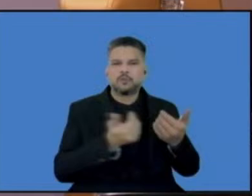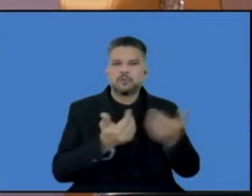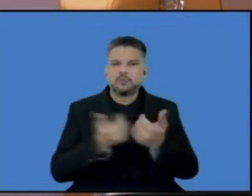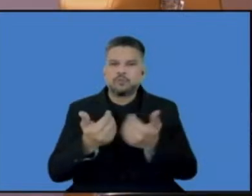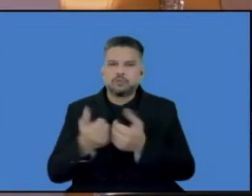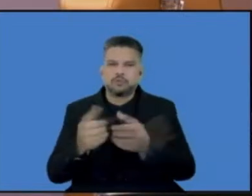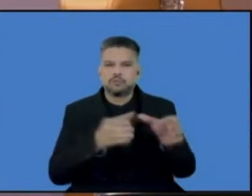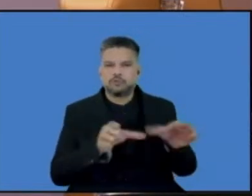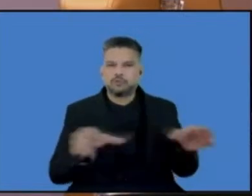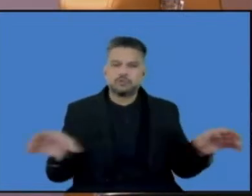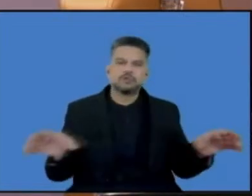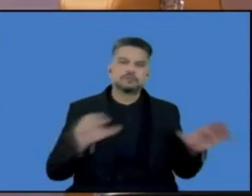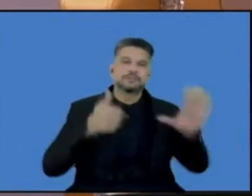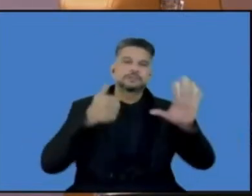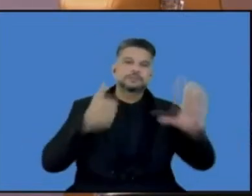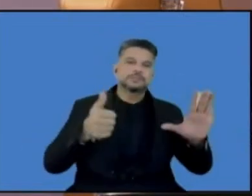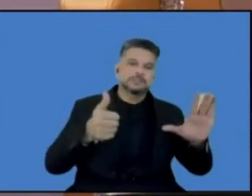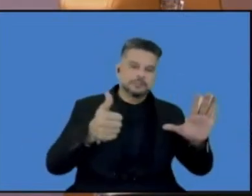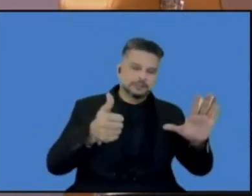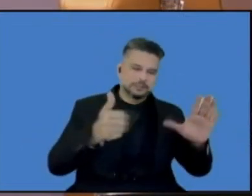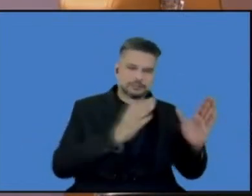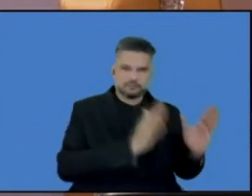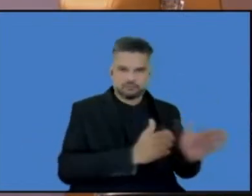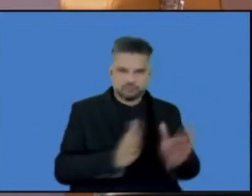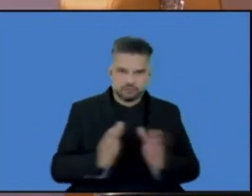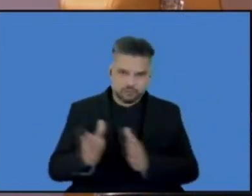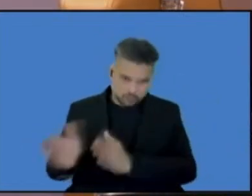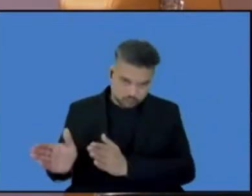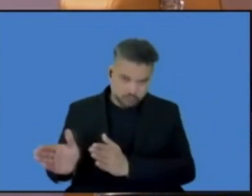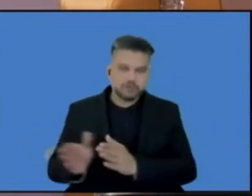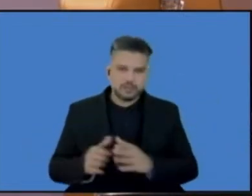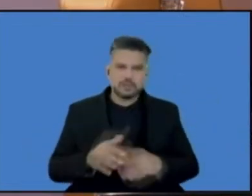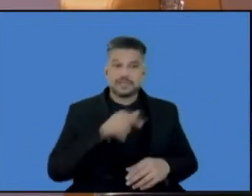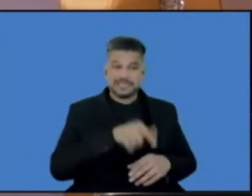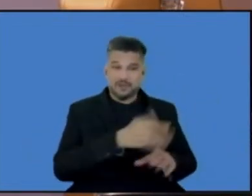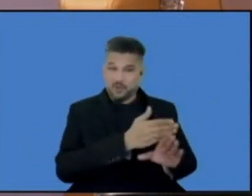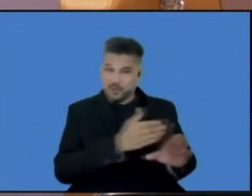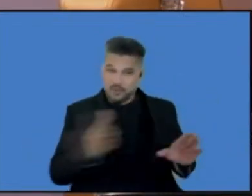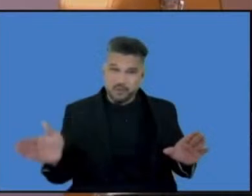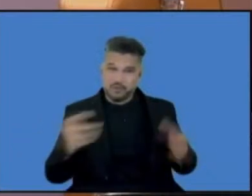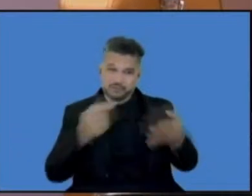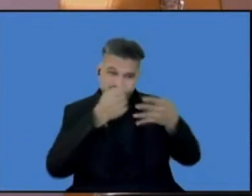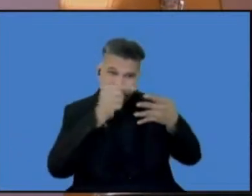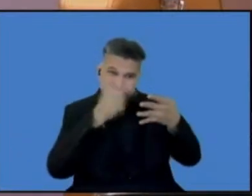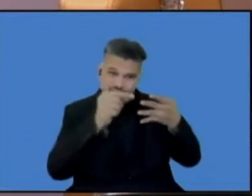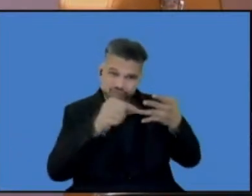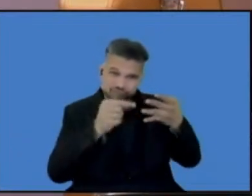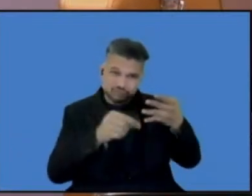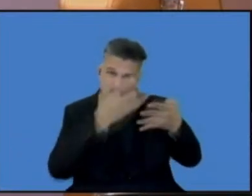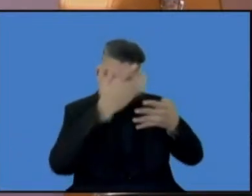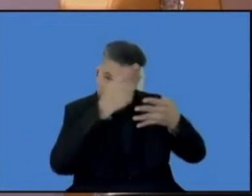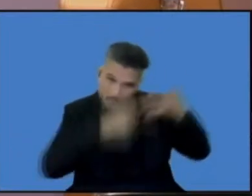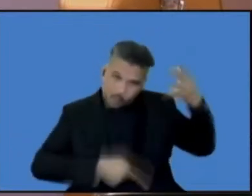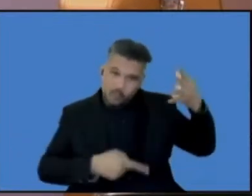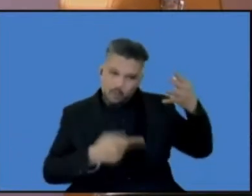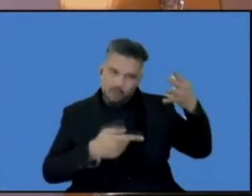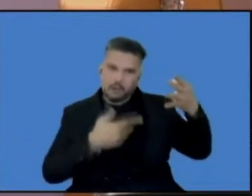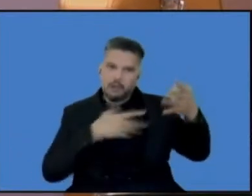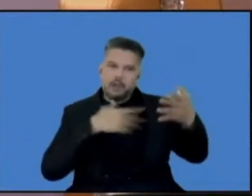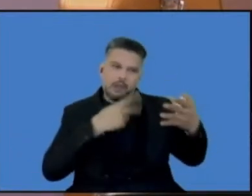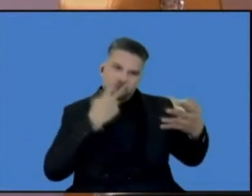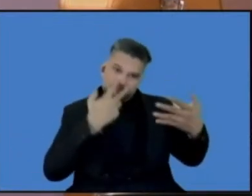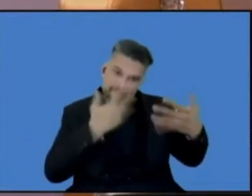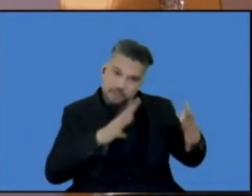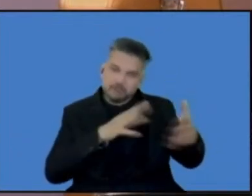migration governance. So we have, from all of these indicators, we know where our strengths are and